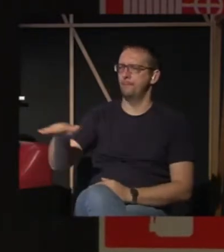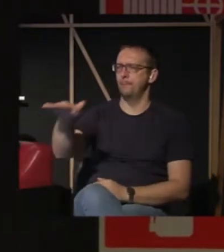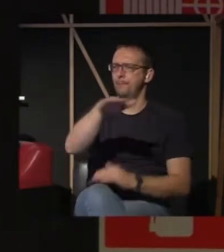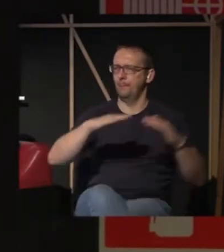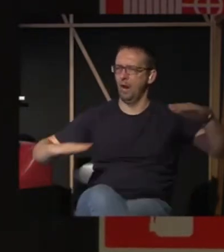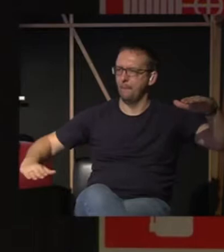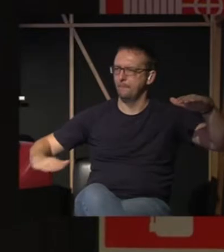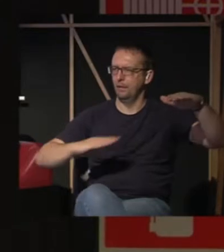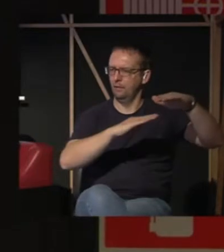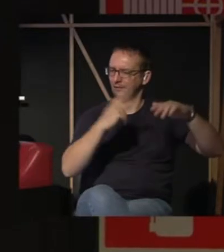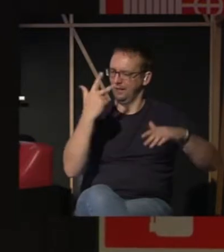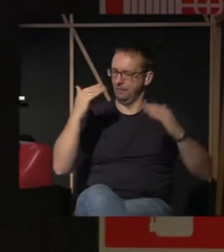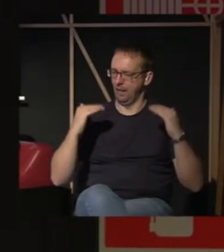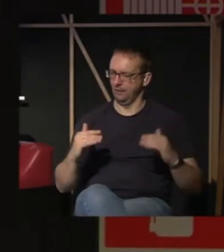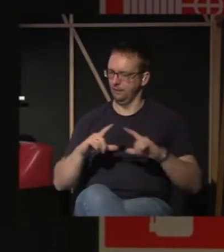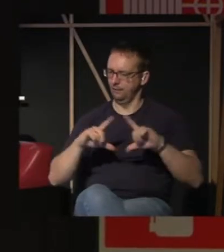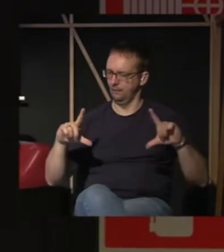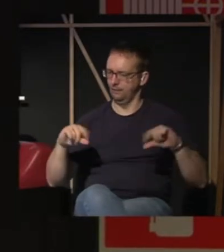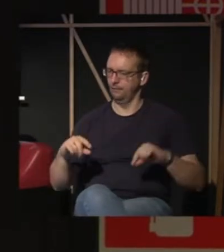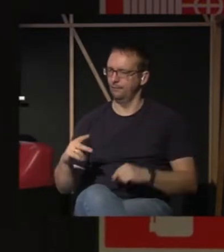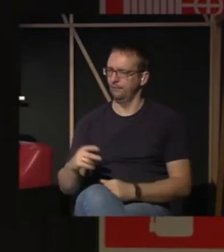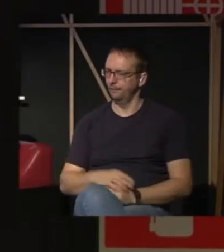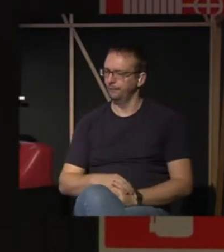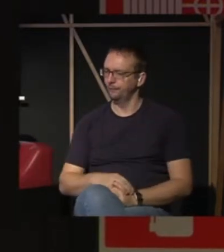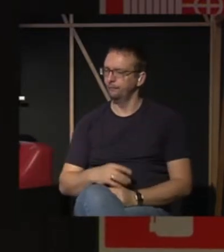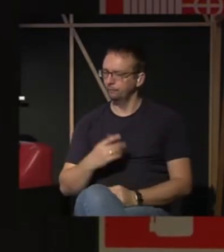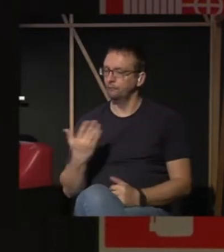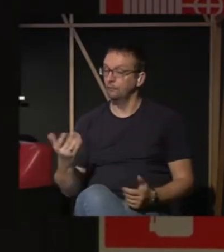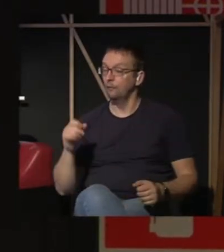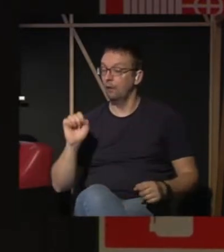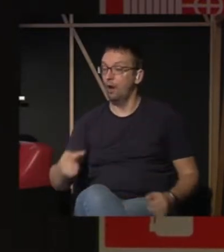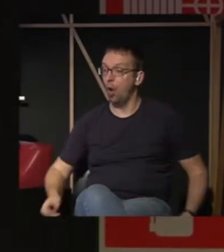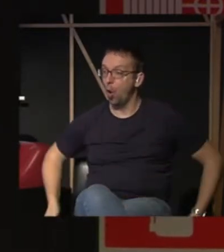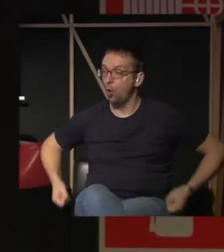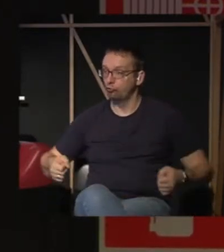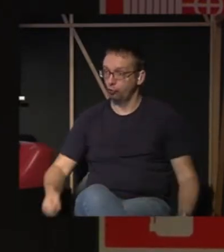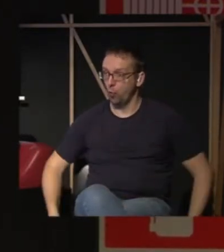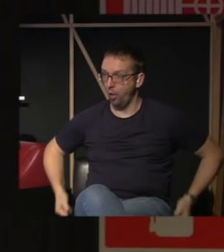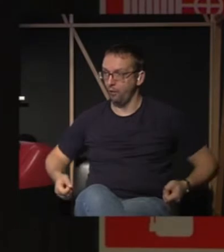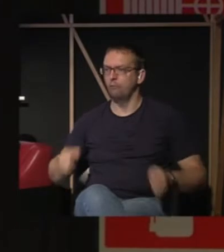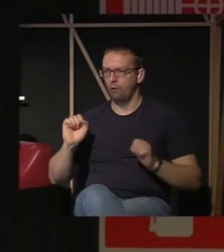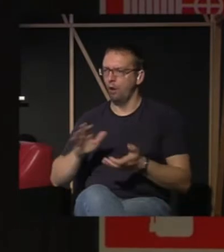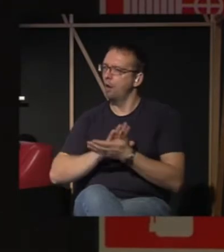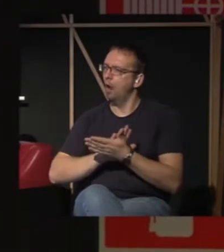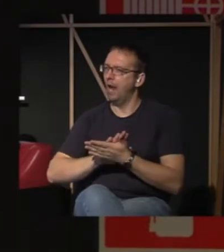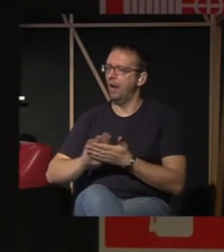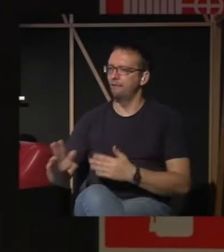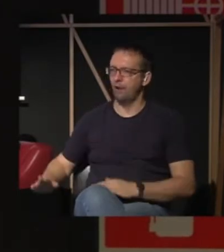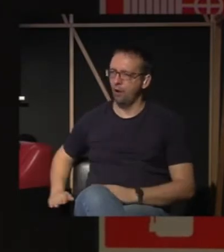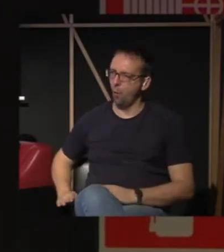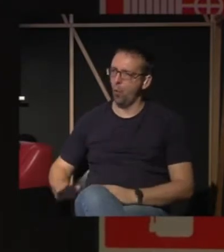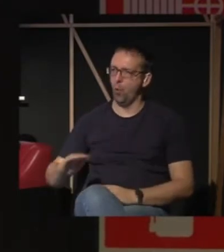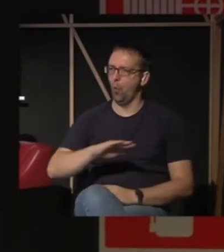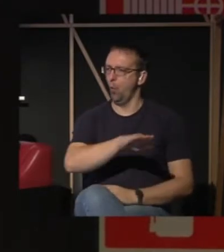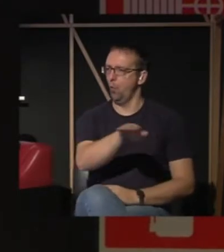ramp that leads you to the wheelchair user platform. And as you can see, that ramp, Joanna, has the barriers. And